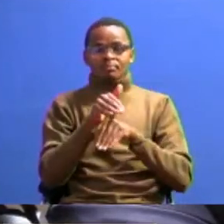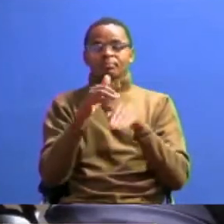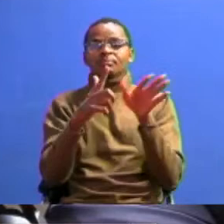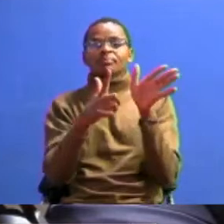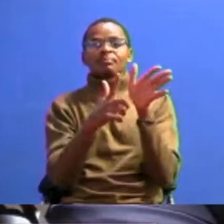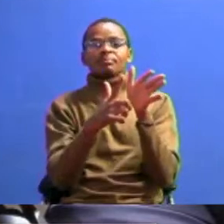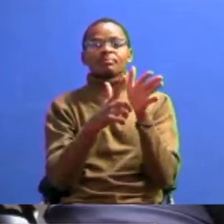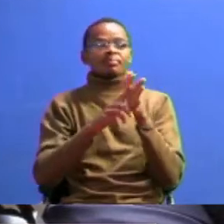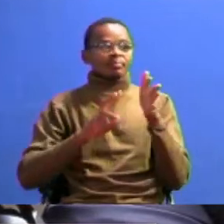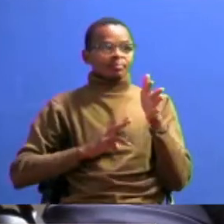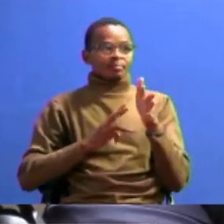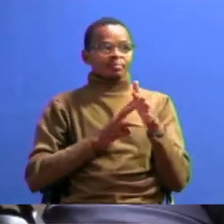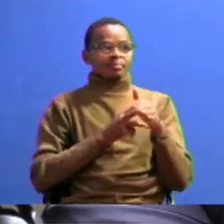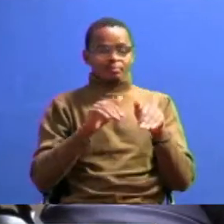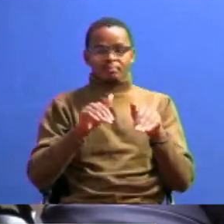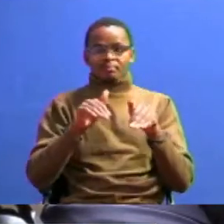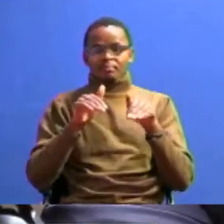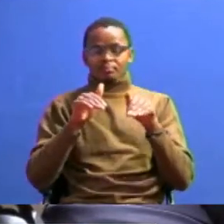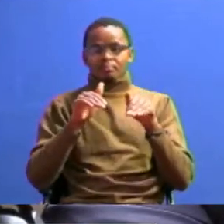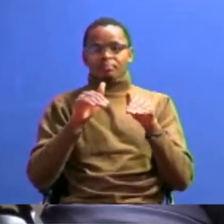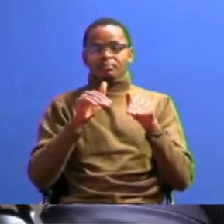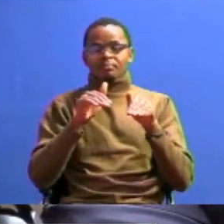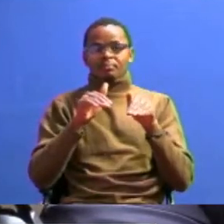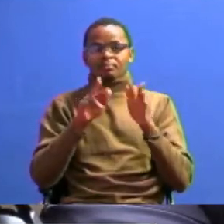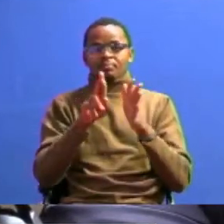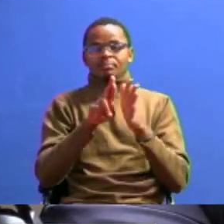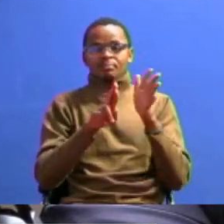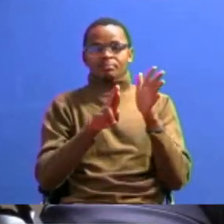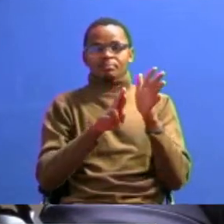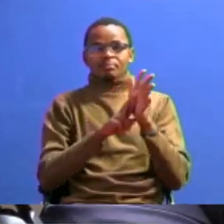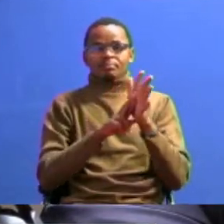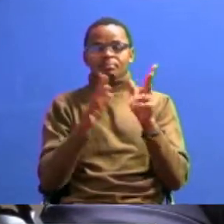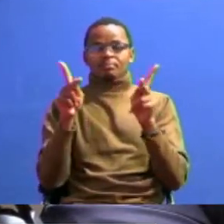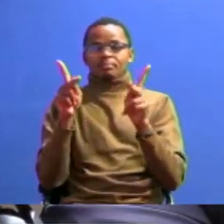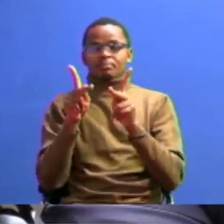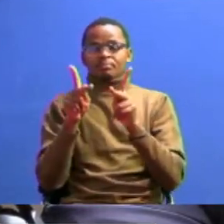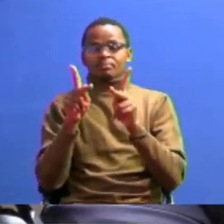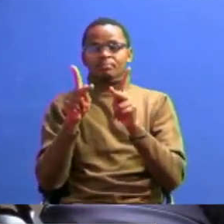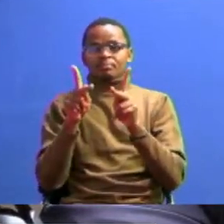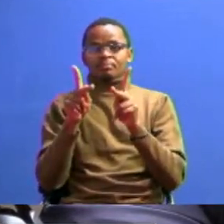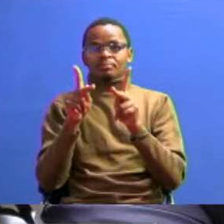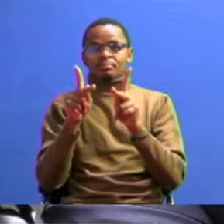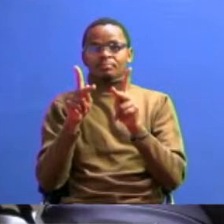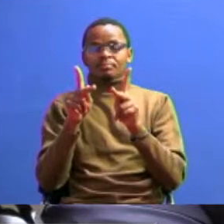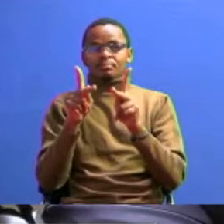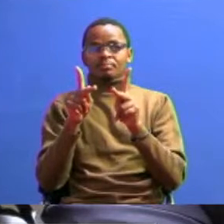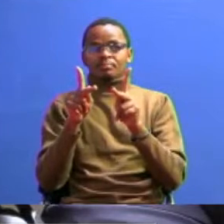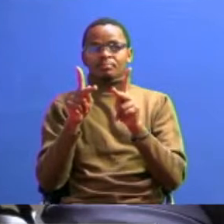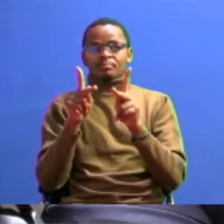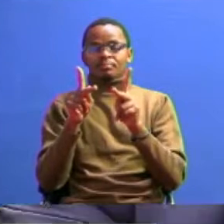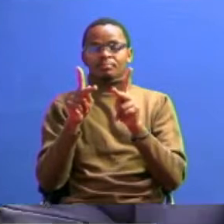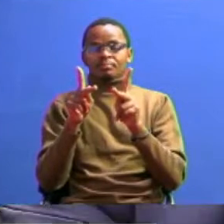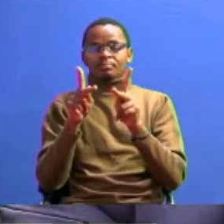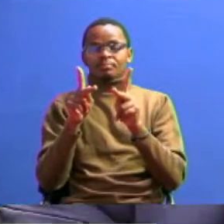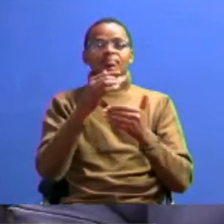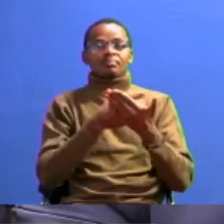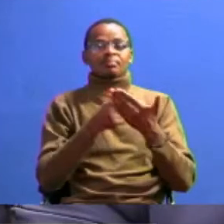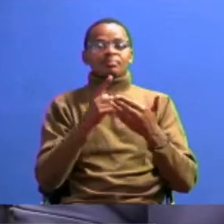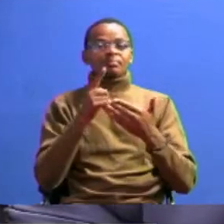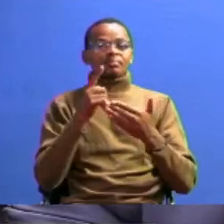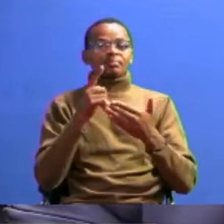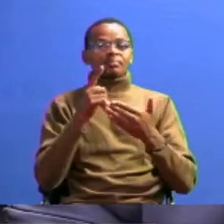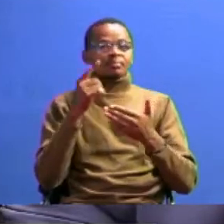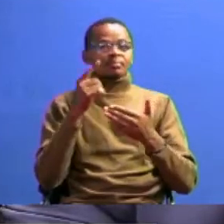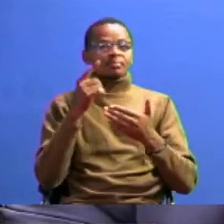And we are just awaiting what the Registrar of Political Parties is going to forward by next week. Yesterday, Kioni